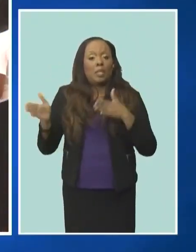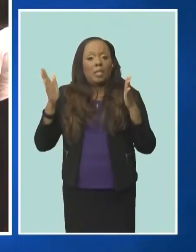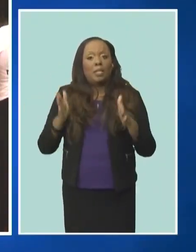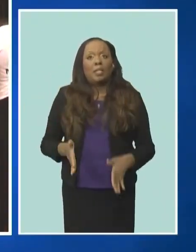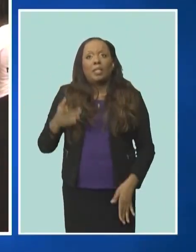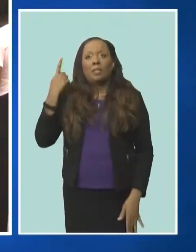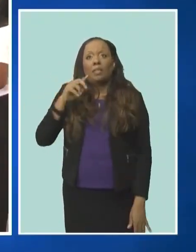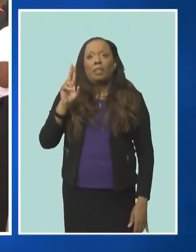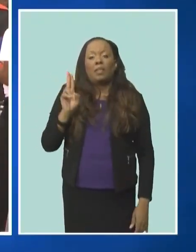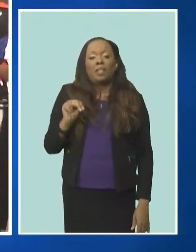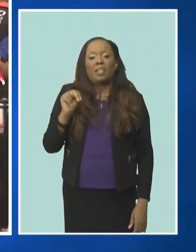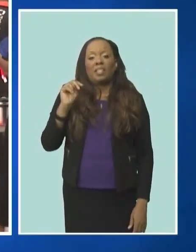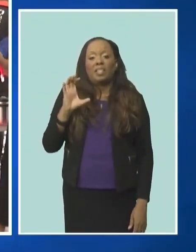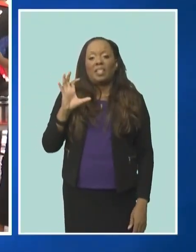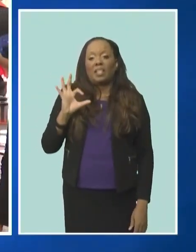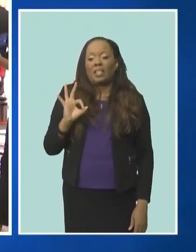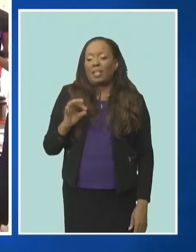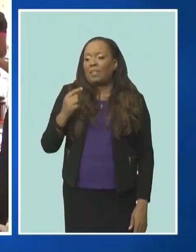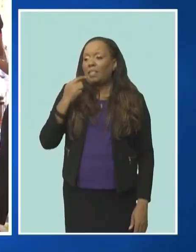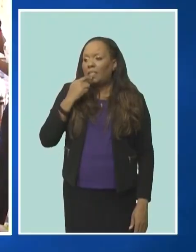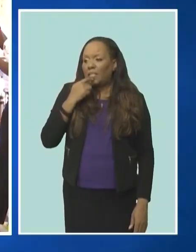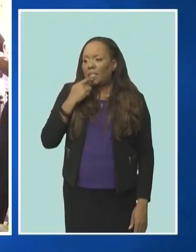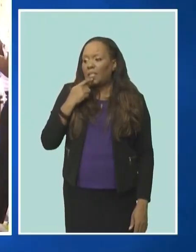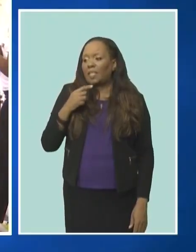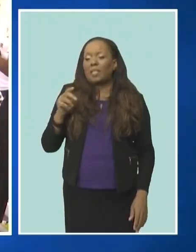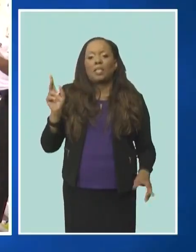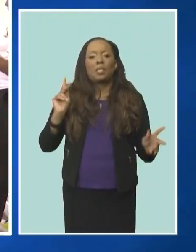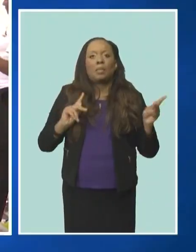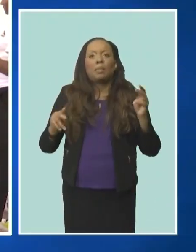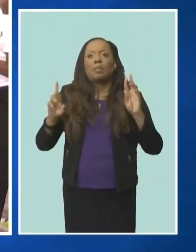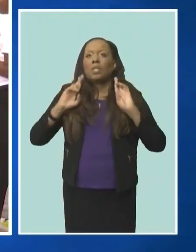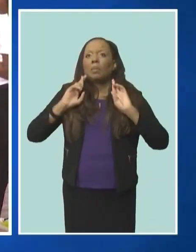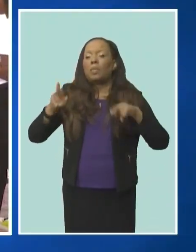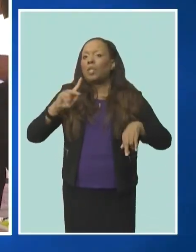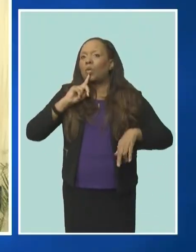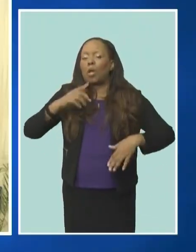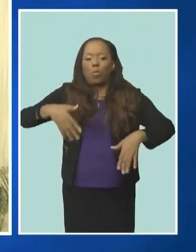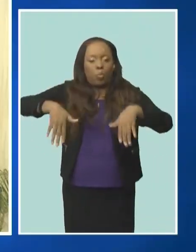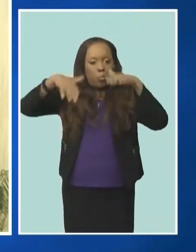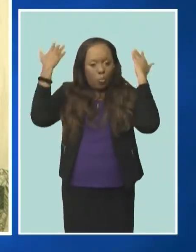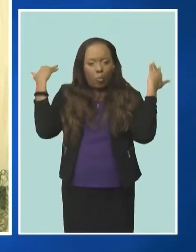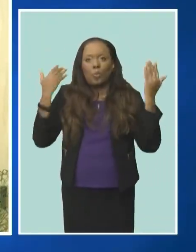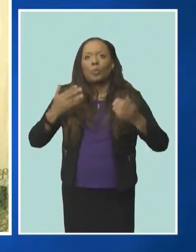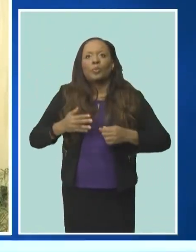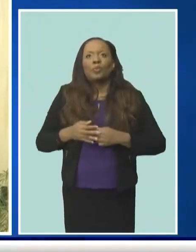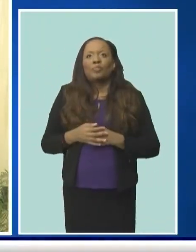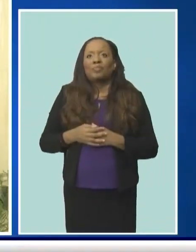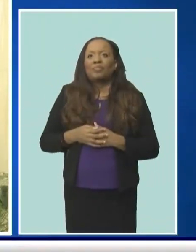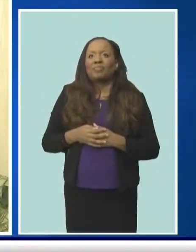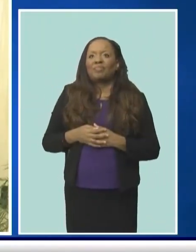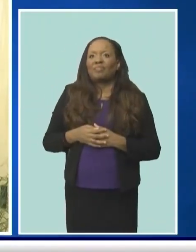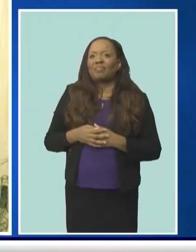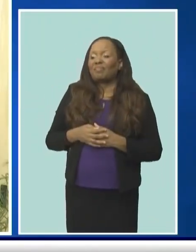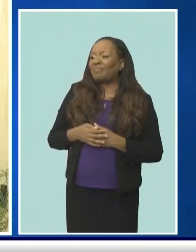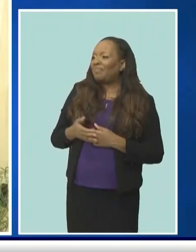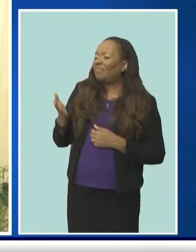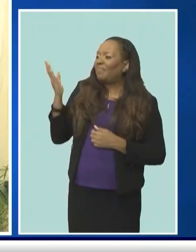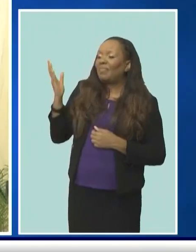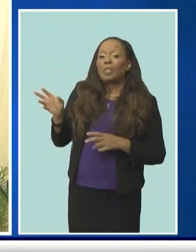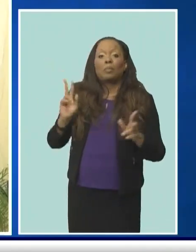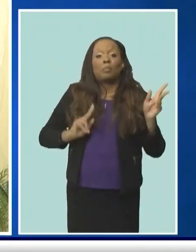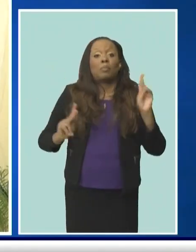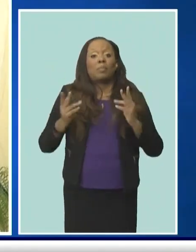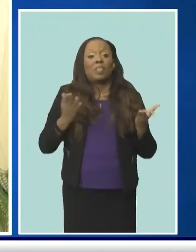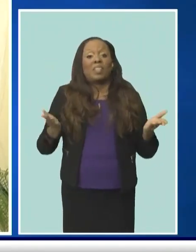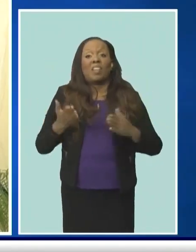Foundation, Stacey O'Brien, says that the response to the venue has been overwhelming. We have had persons here all day just making sure